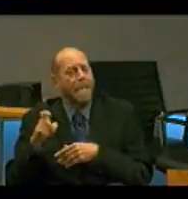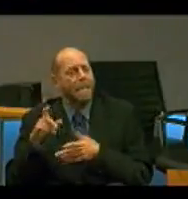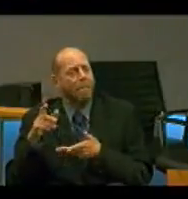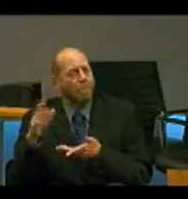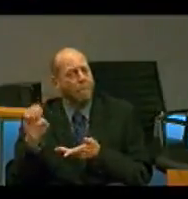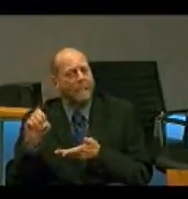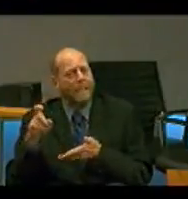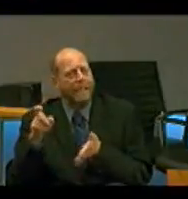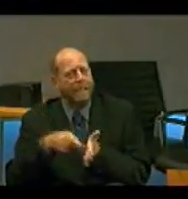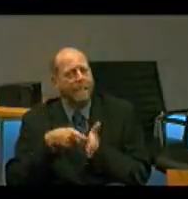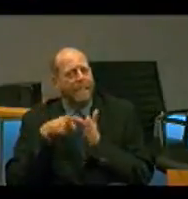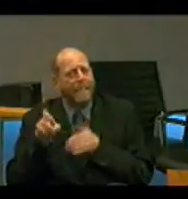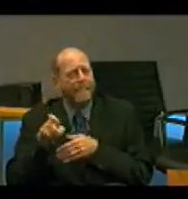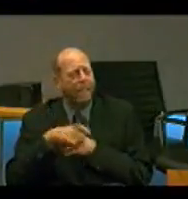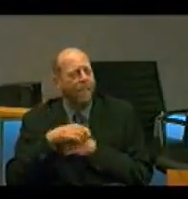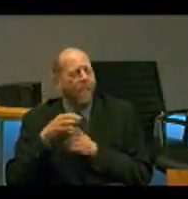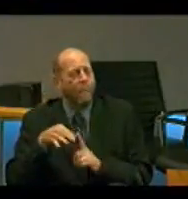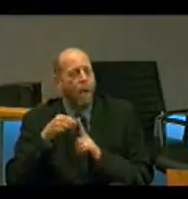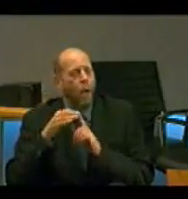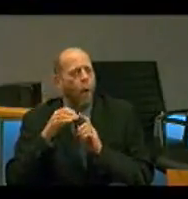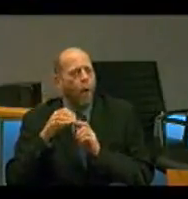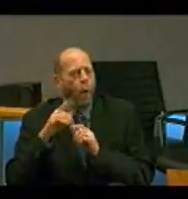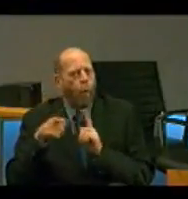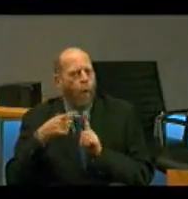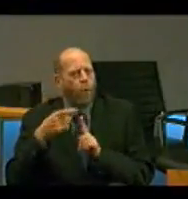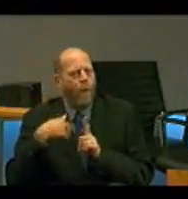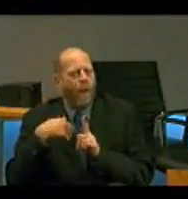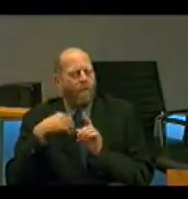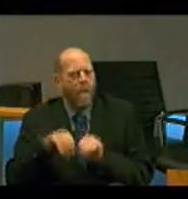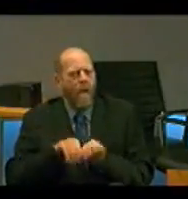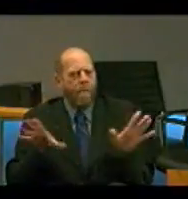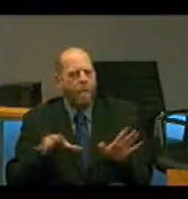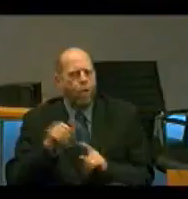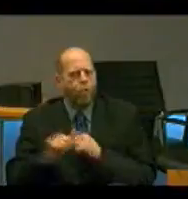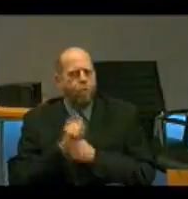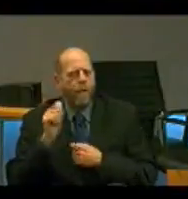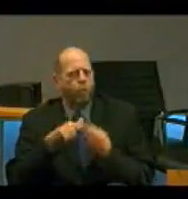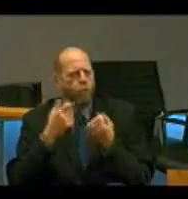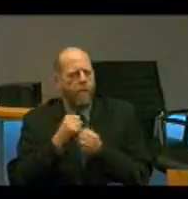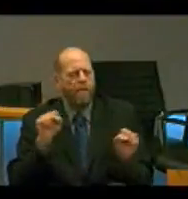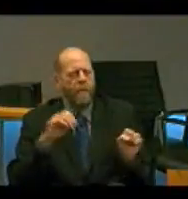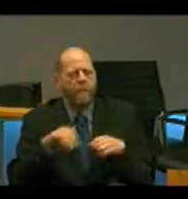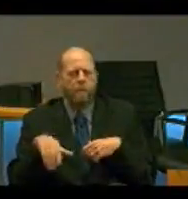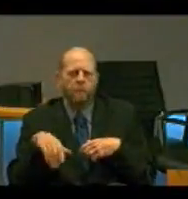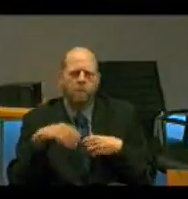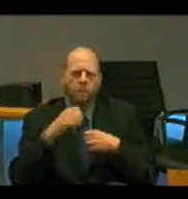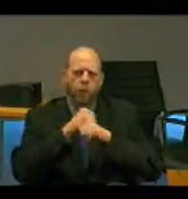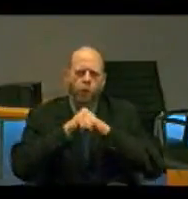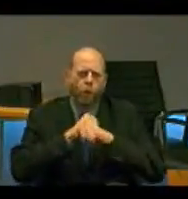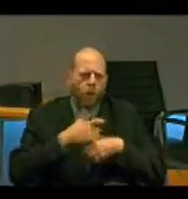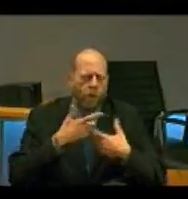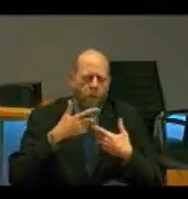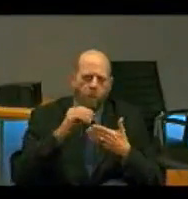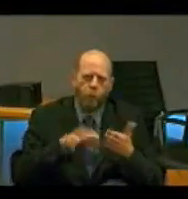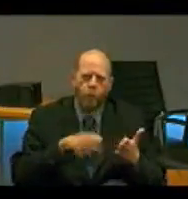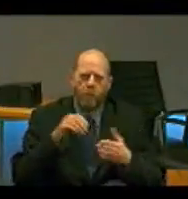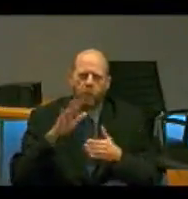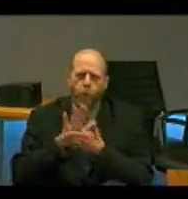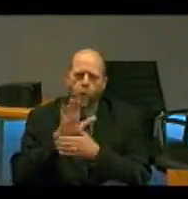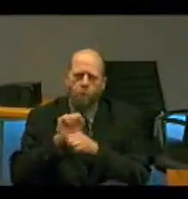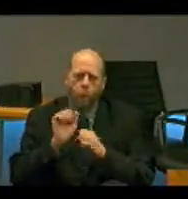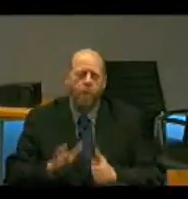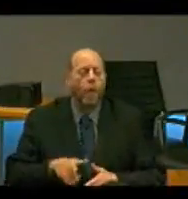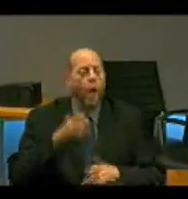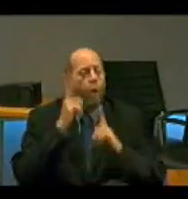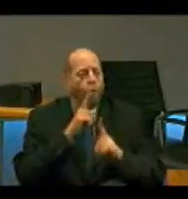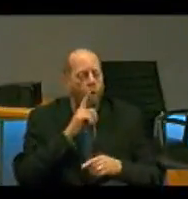necessary, and particularly in the case where there's an imminent threat to the safety and security of students and school employees. The goal